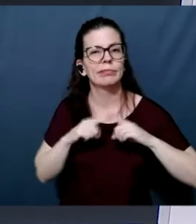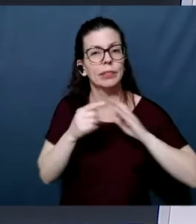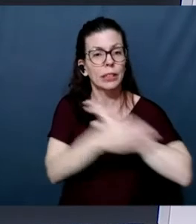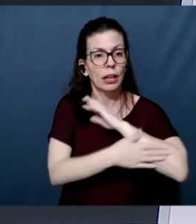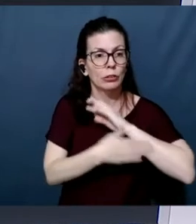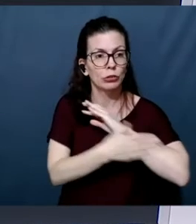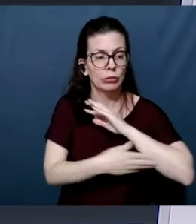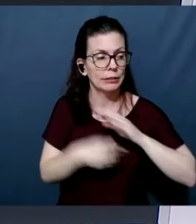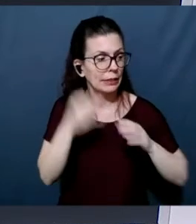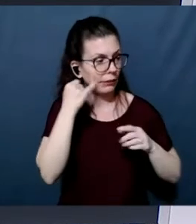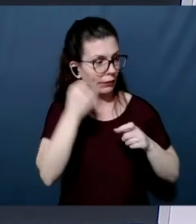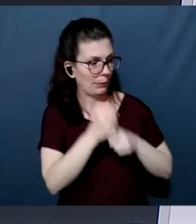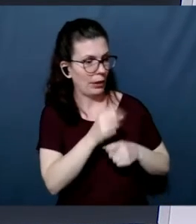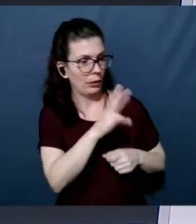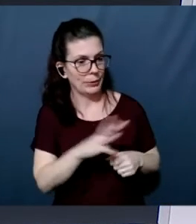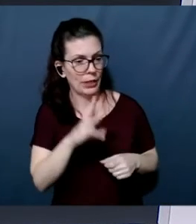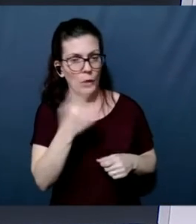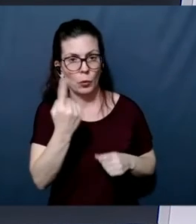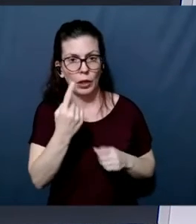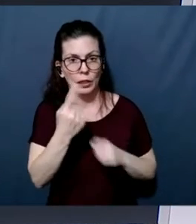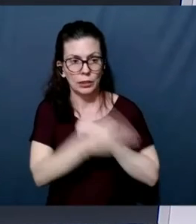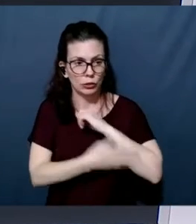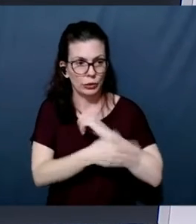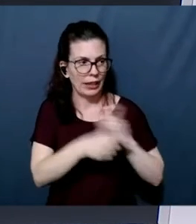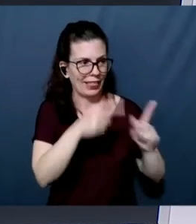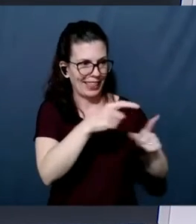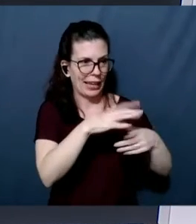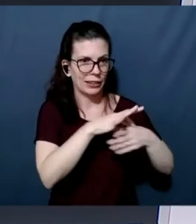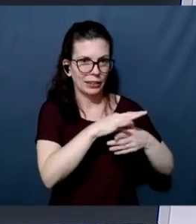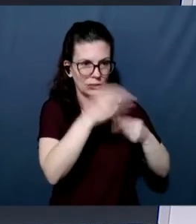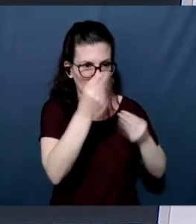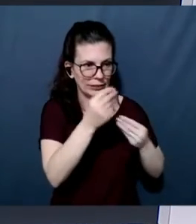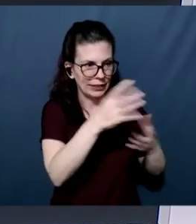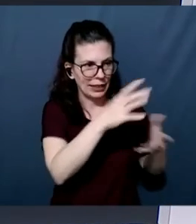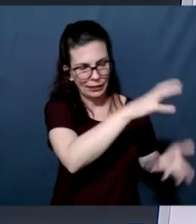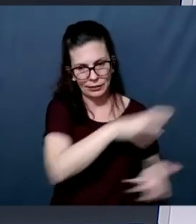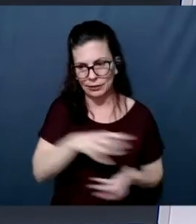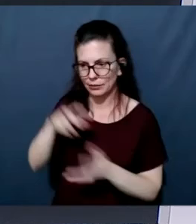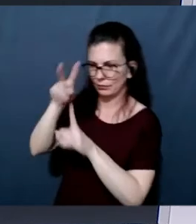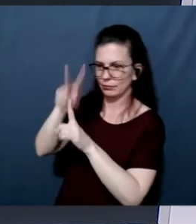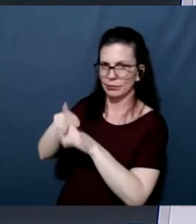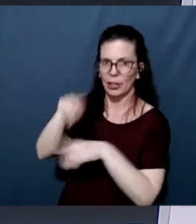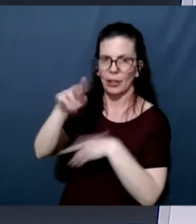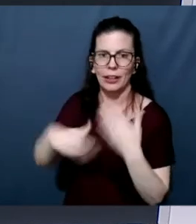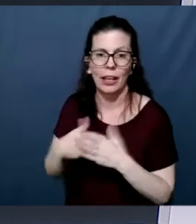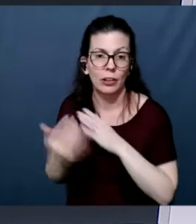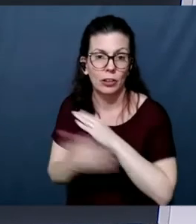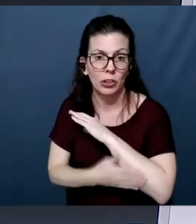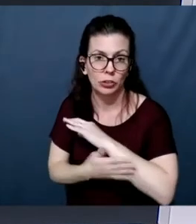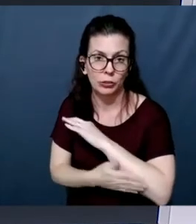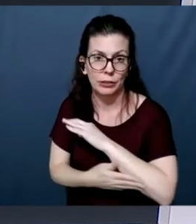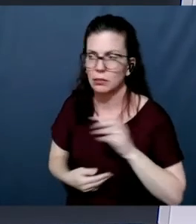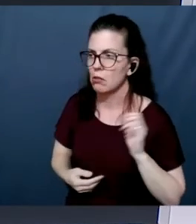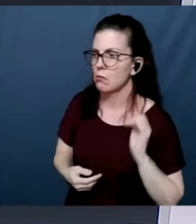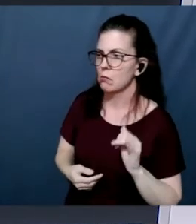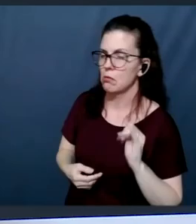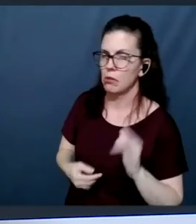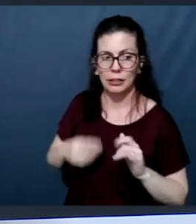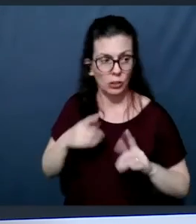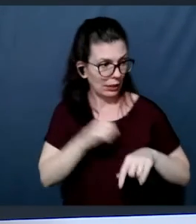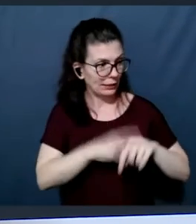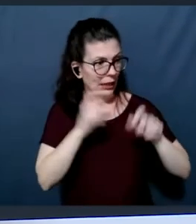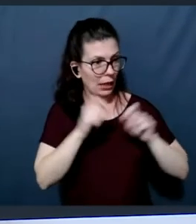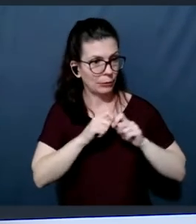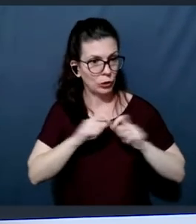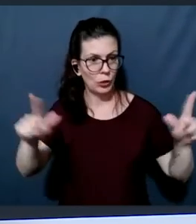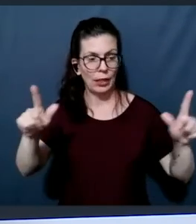in one country, they can reuse all of that content in all of the other countries around the world. Okay. So the time to go live is drastically reduced,